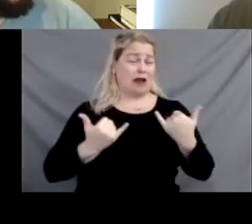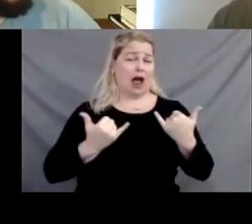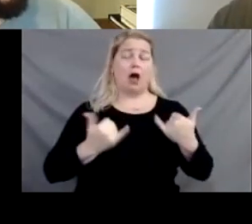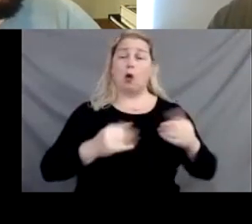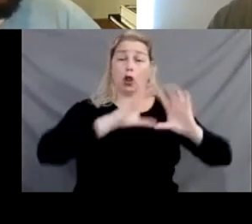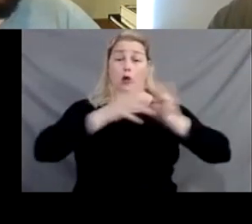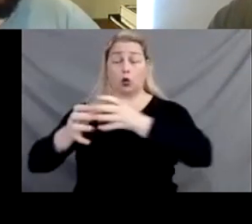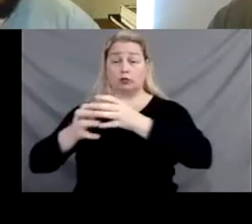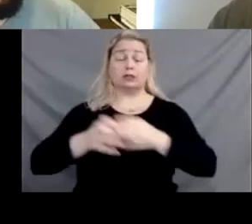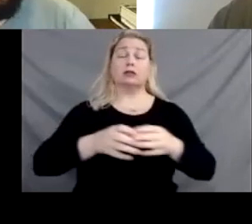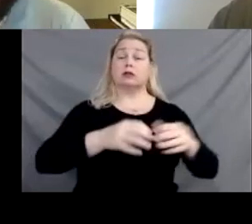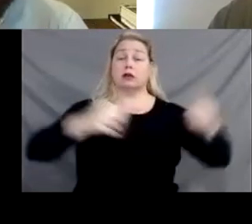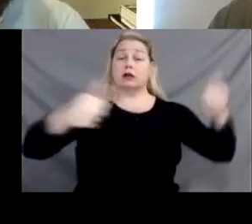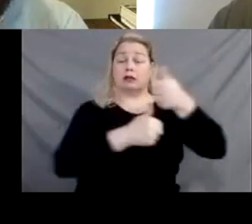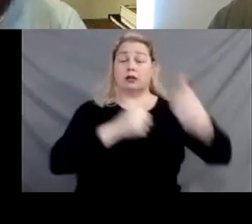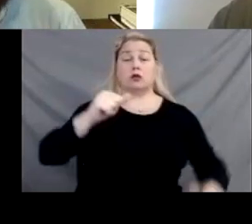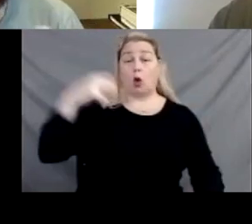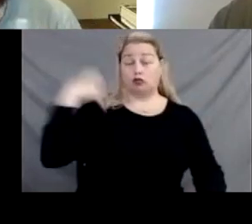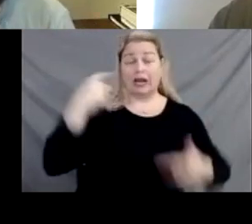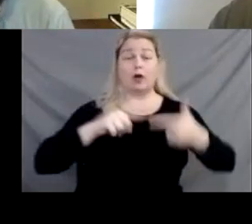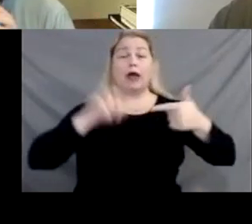Madison with your committee requests.